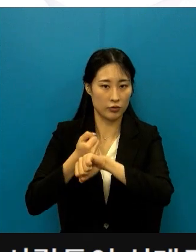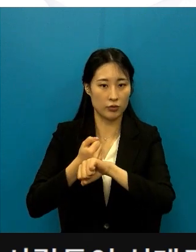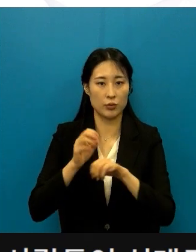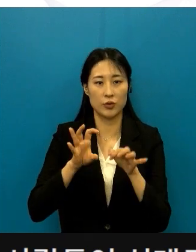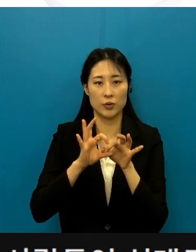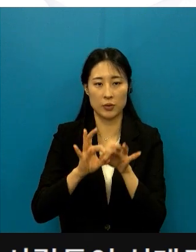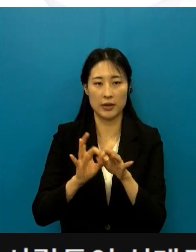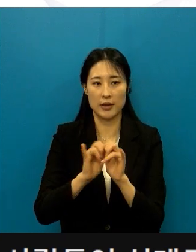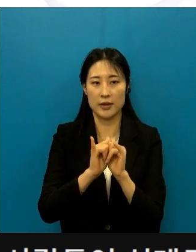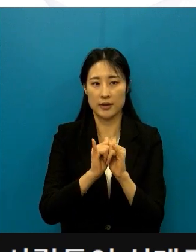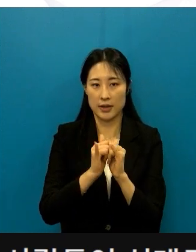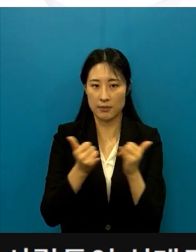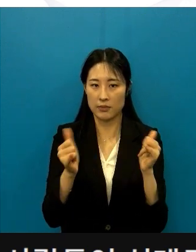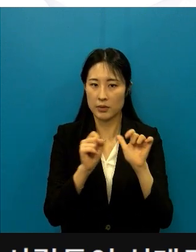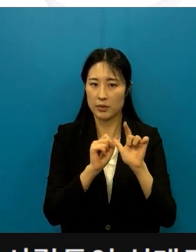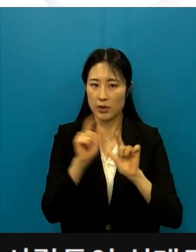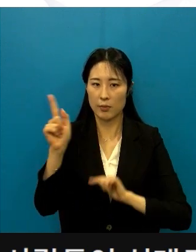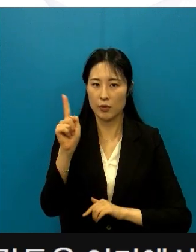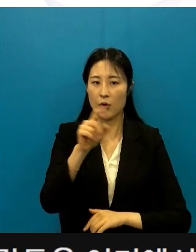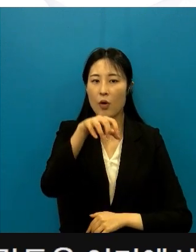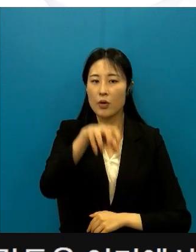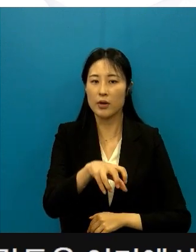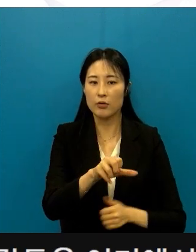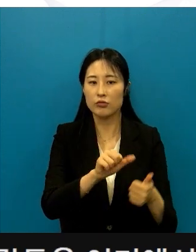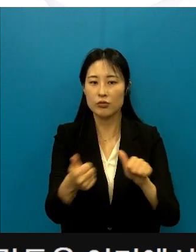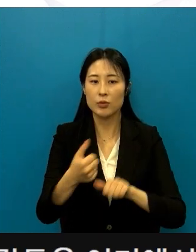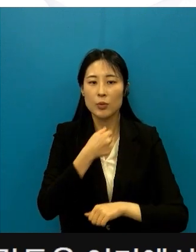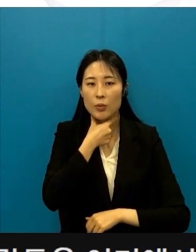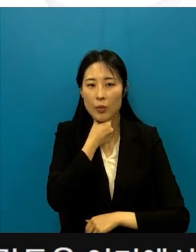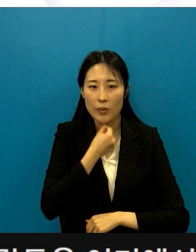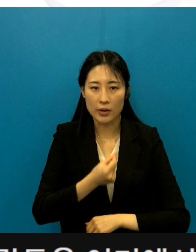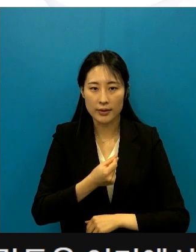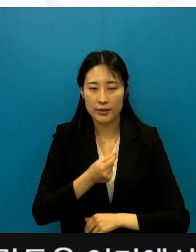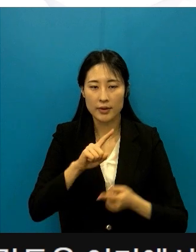large majority wishes to die at home.